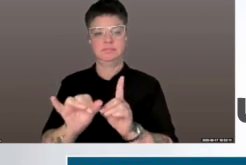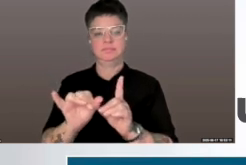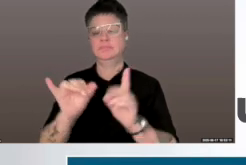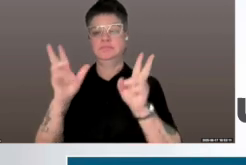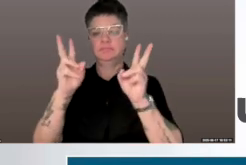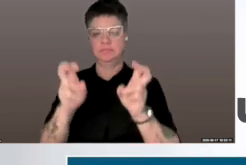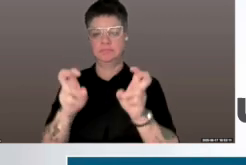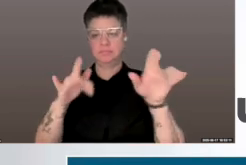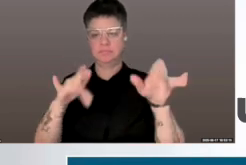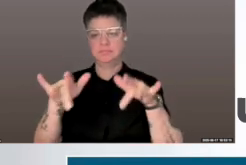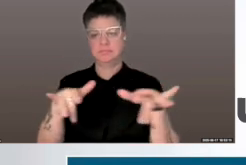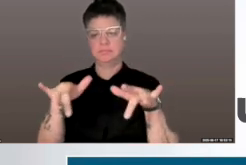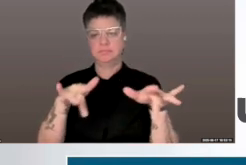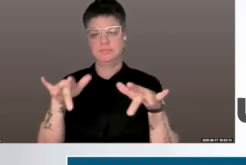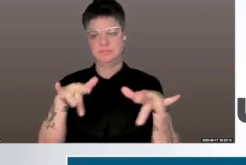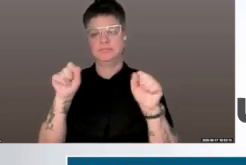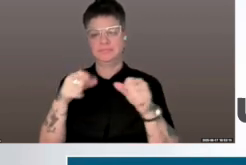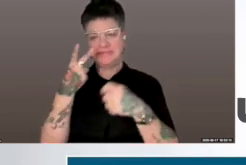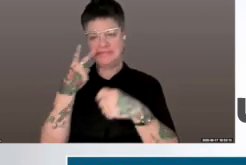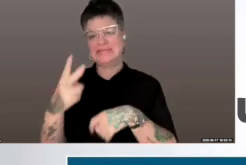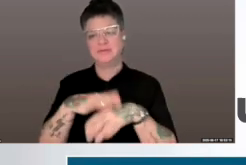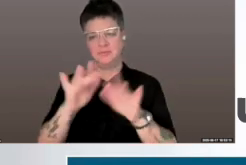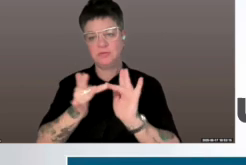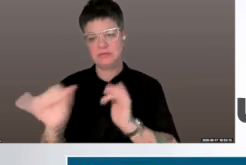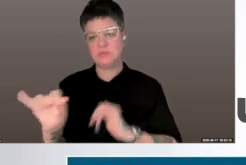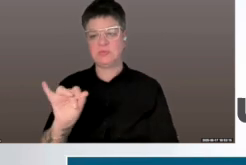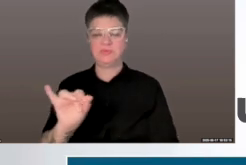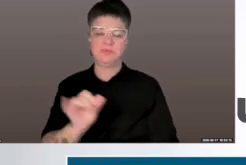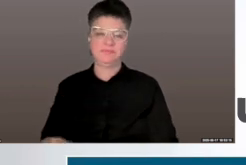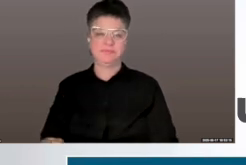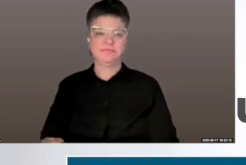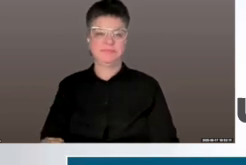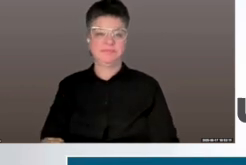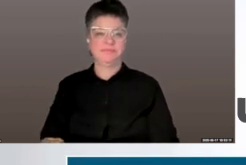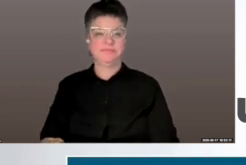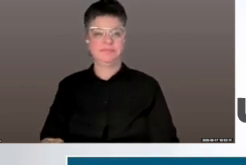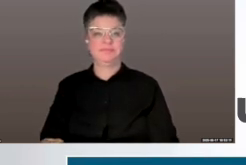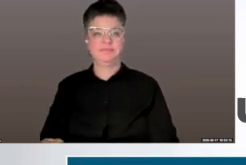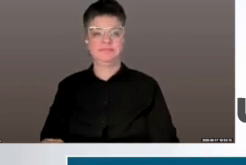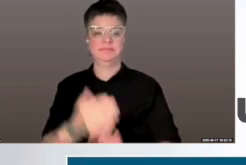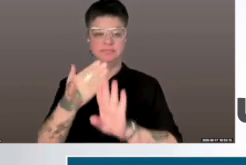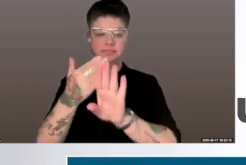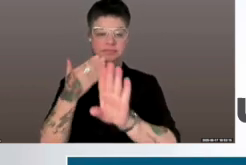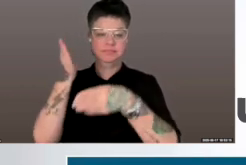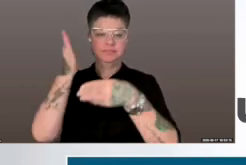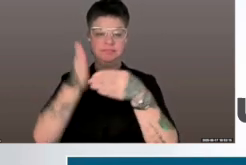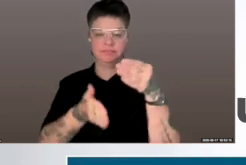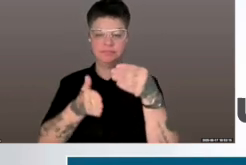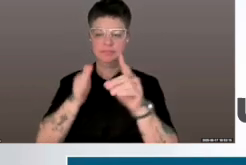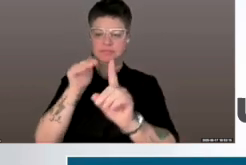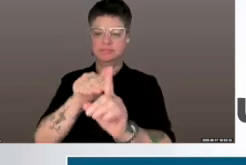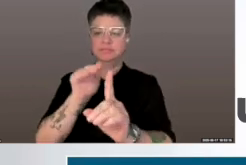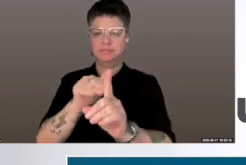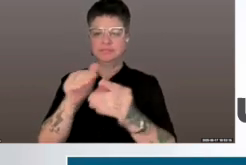the proposed plan and hear verbal comments at the November 20th board meeting. To join any of the meetings,